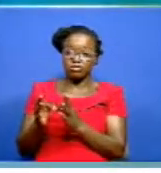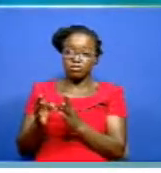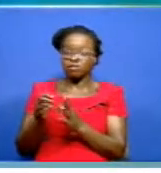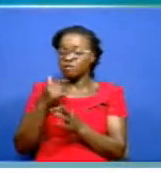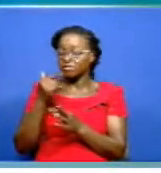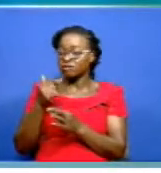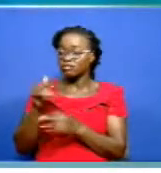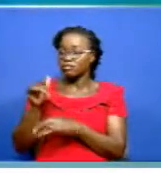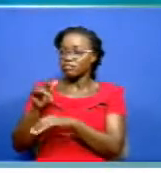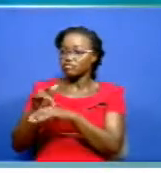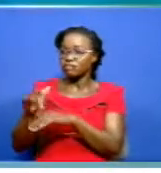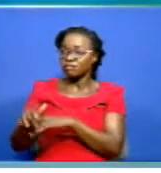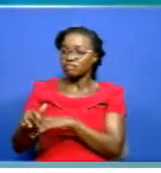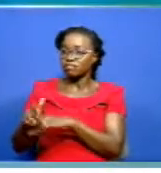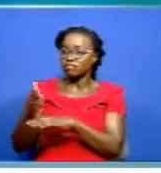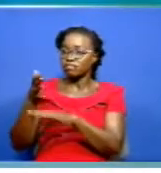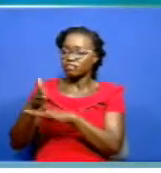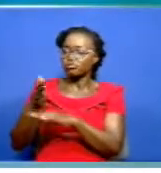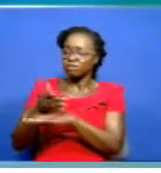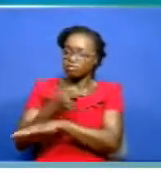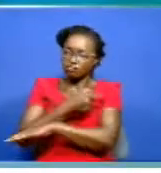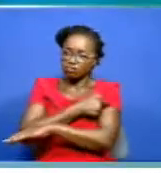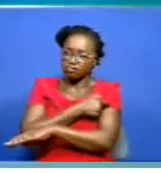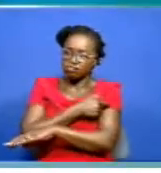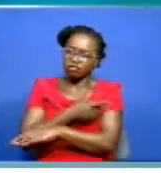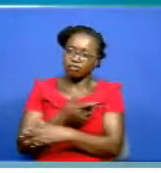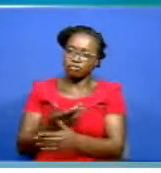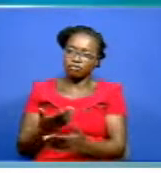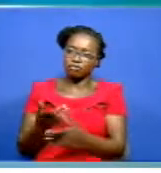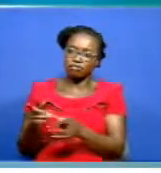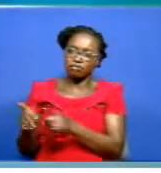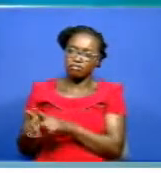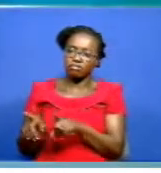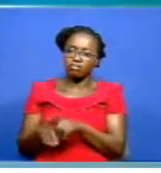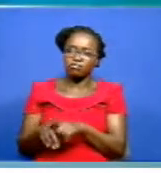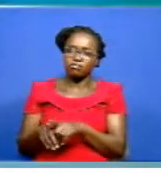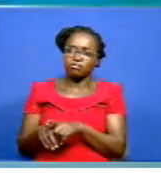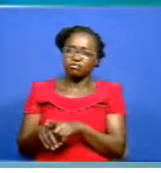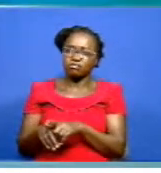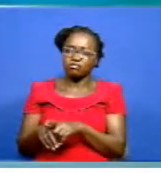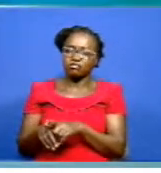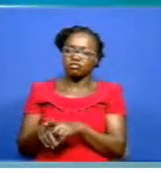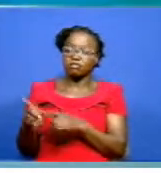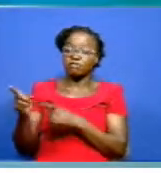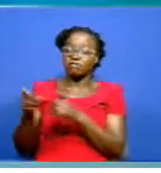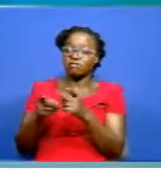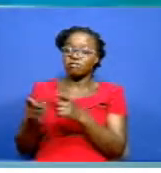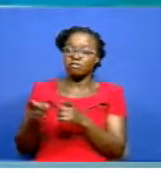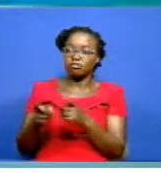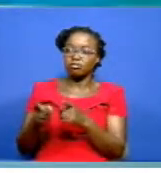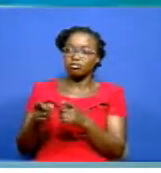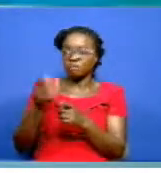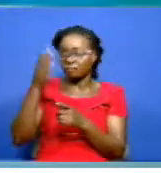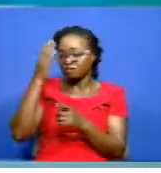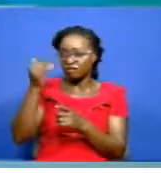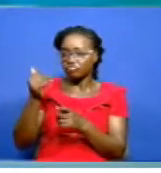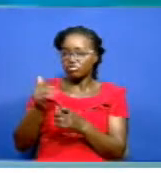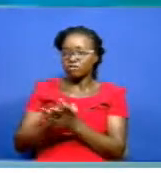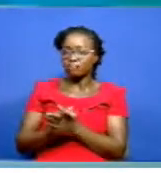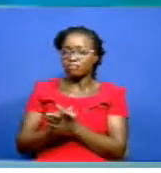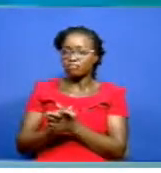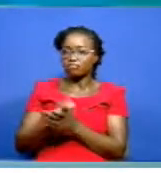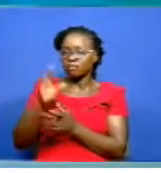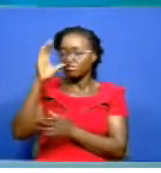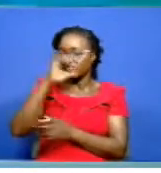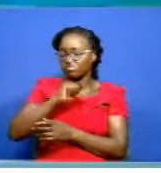earlier about the fake vaccines. Yes. So that would also sort of curb that, because the fake vaccine will obviously not have the batch